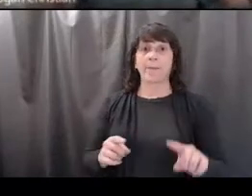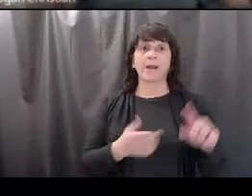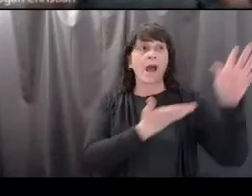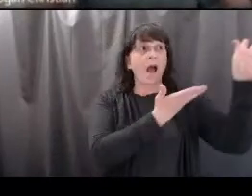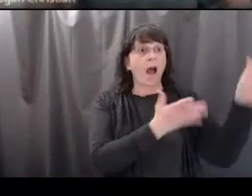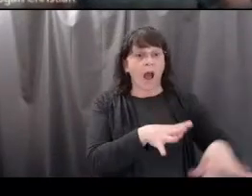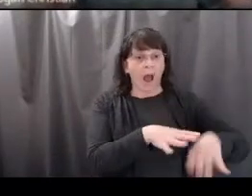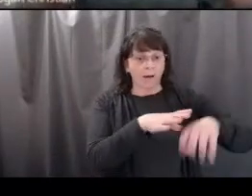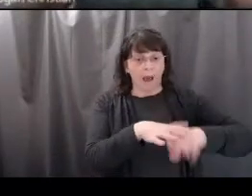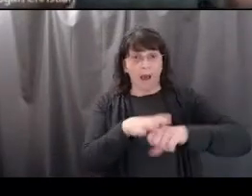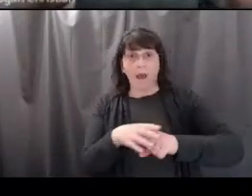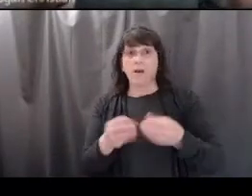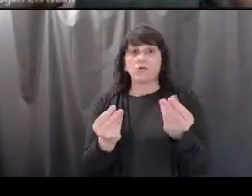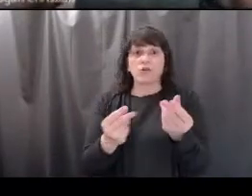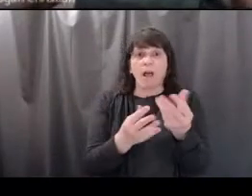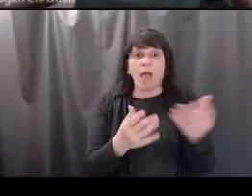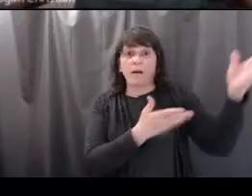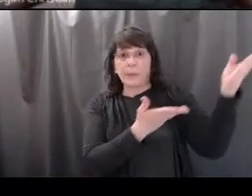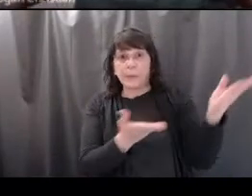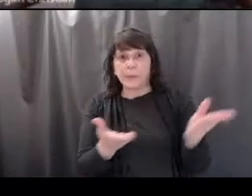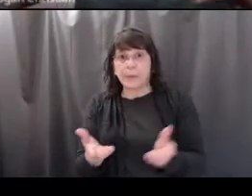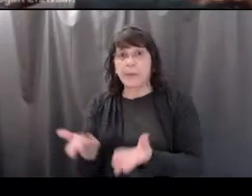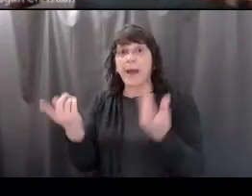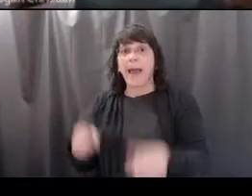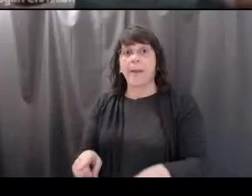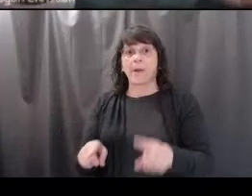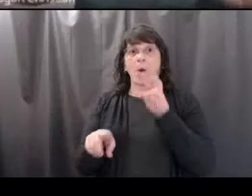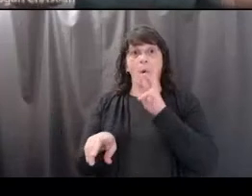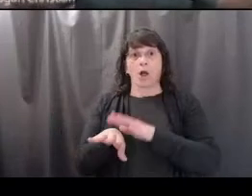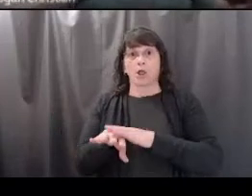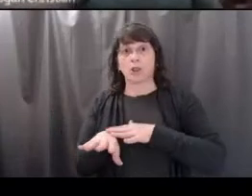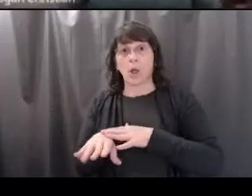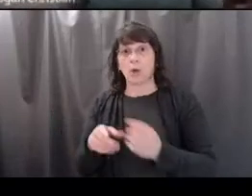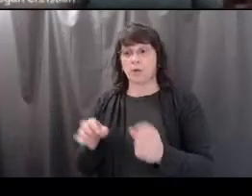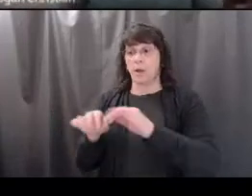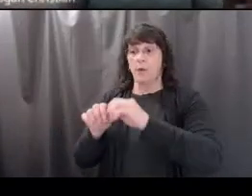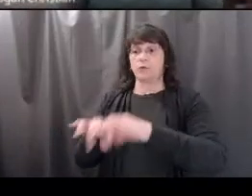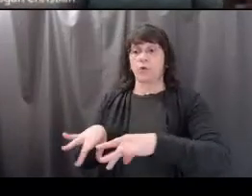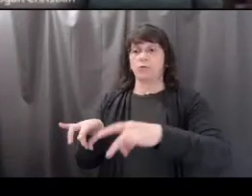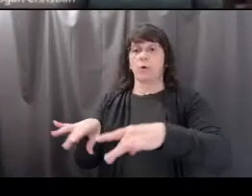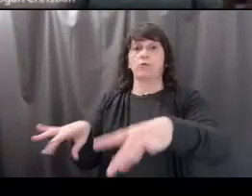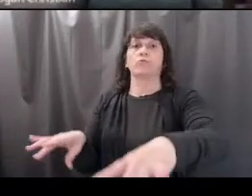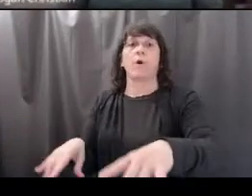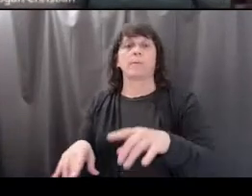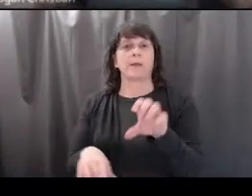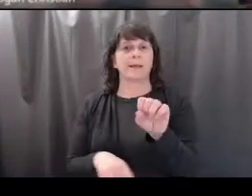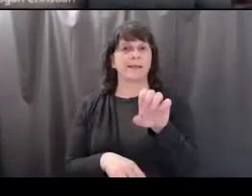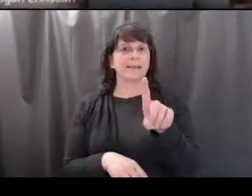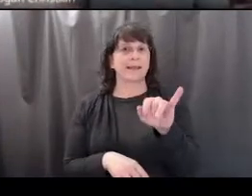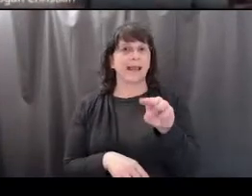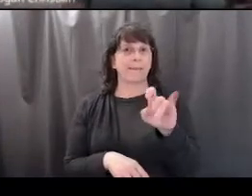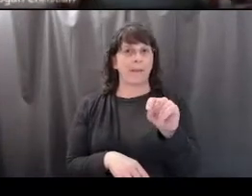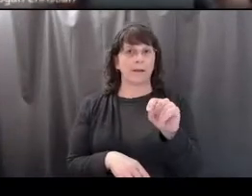is suspended in the rivers begins to drop out and settle down to the bottom because the water isn't moving as